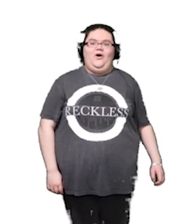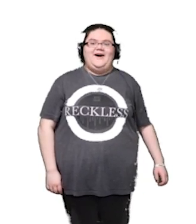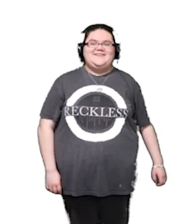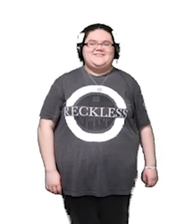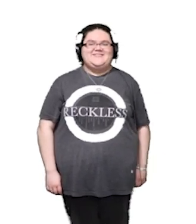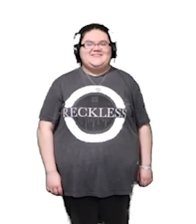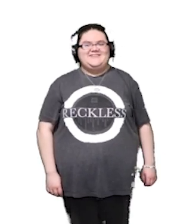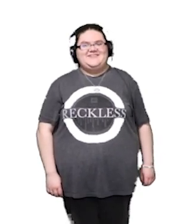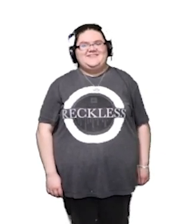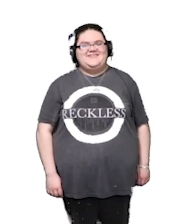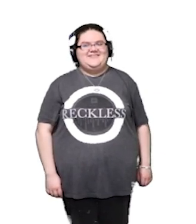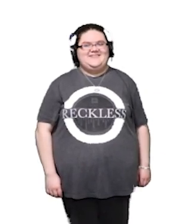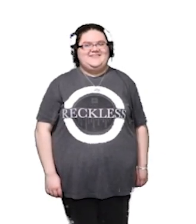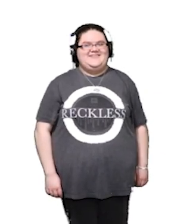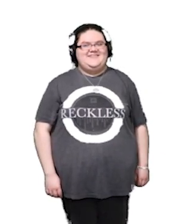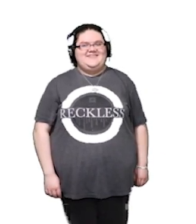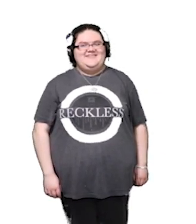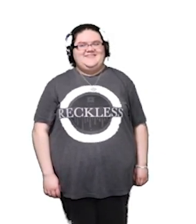What?